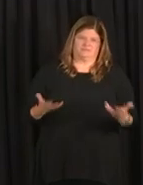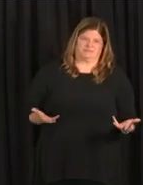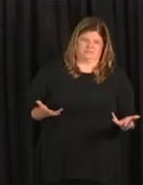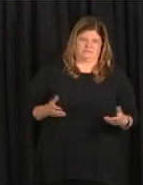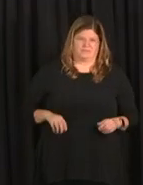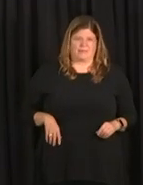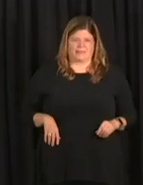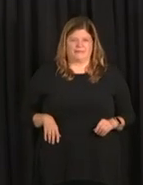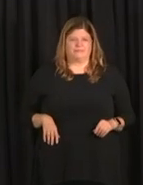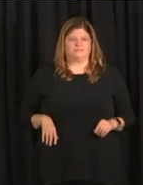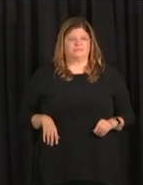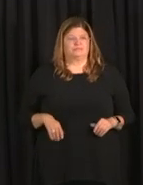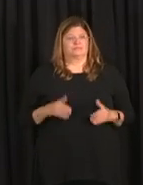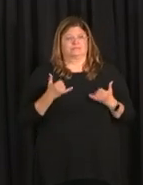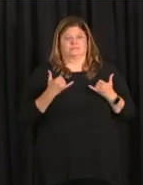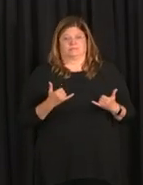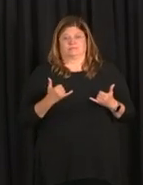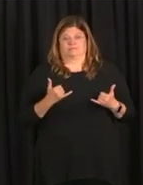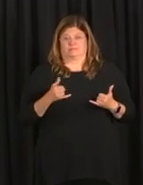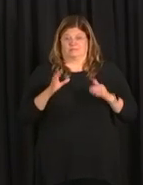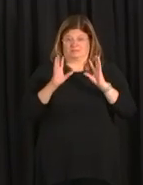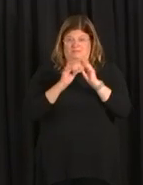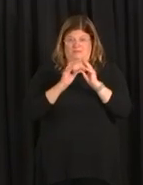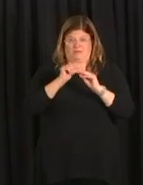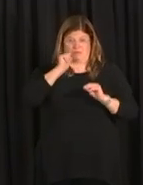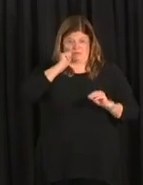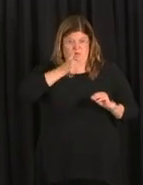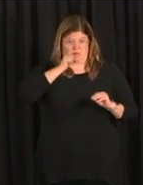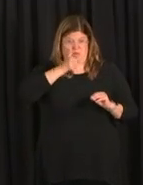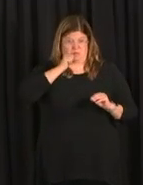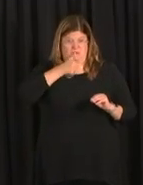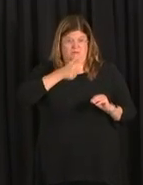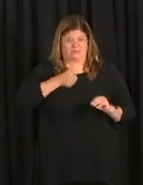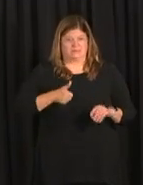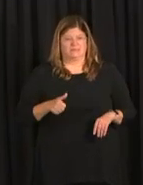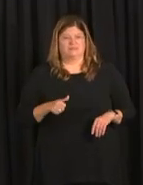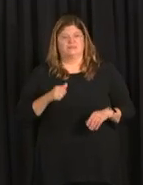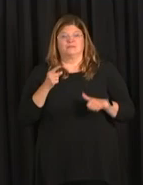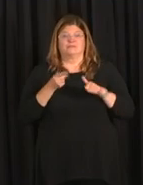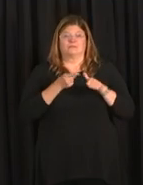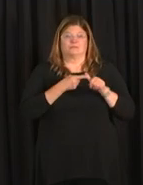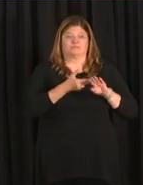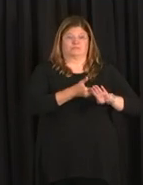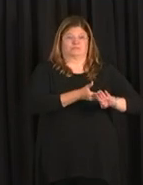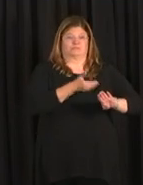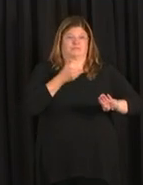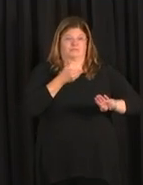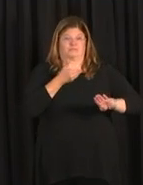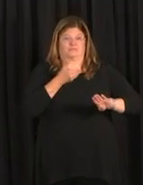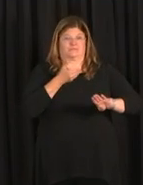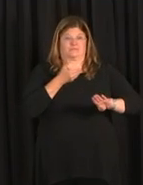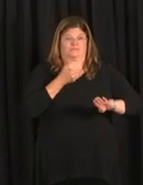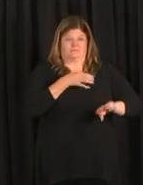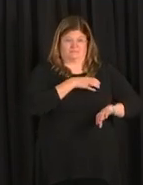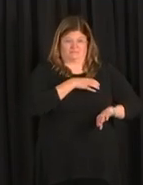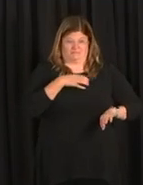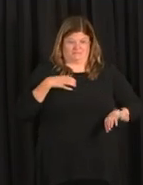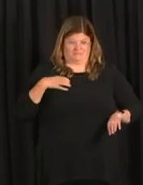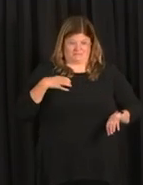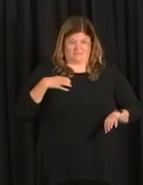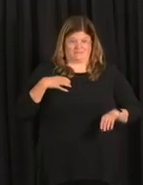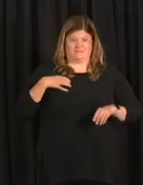tomorrow. The meeting tomorrow will be preceded by a committee of the whole meeting, and I should also